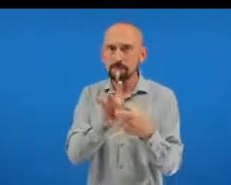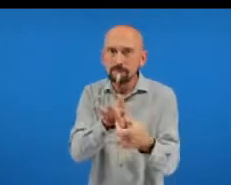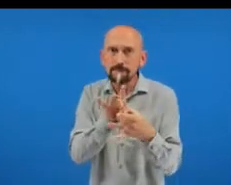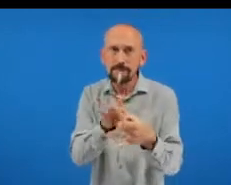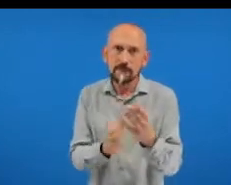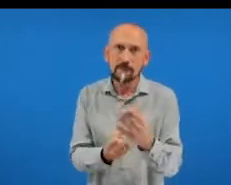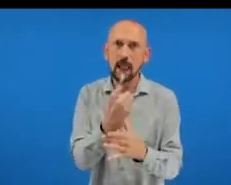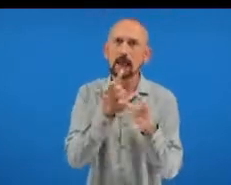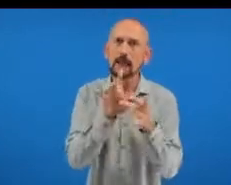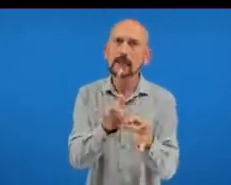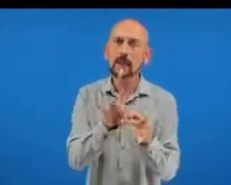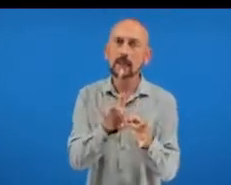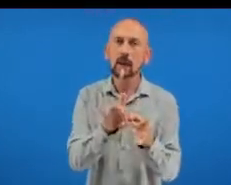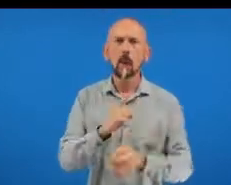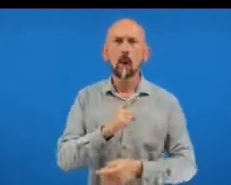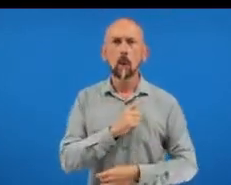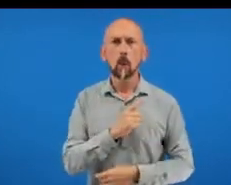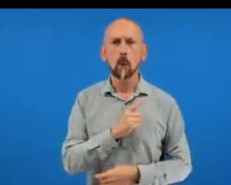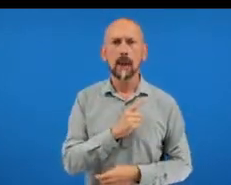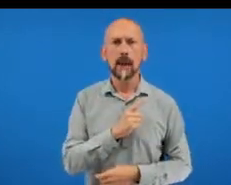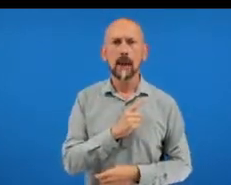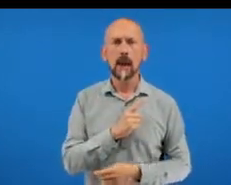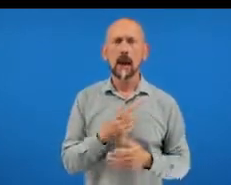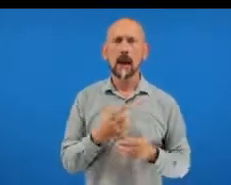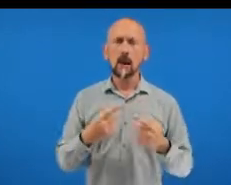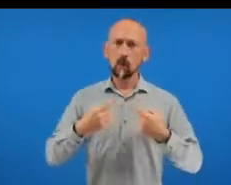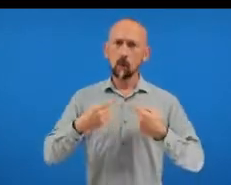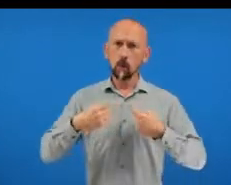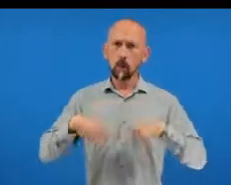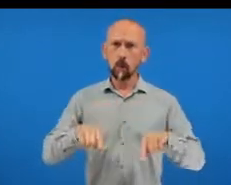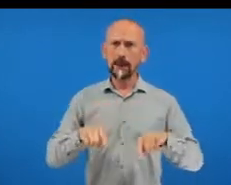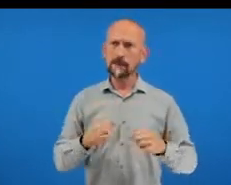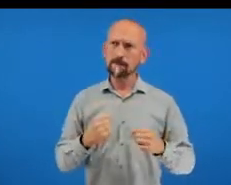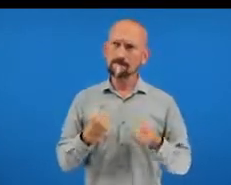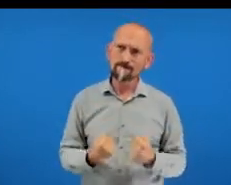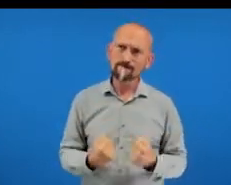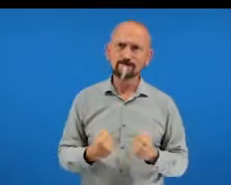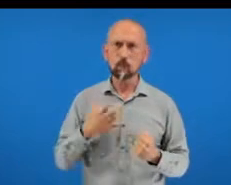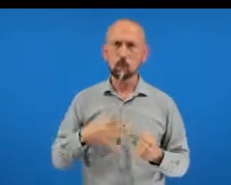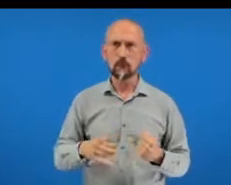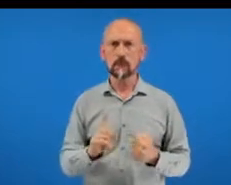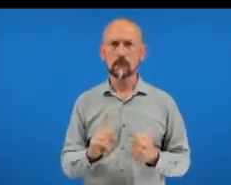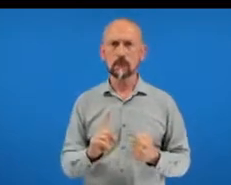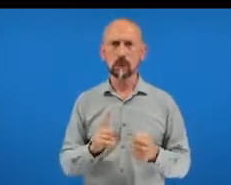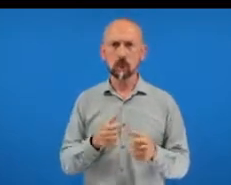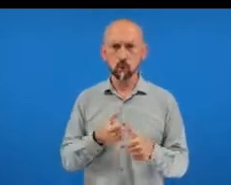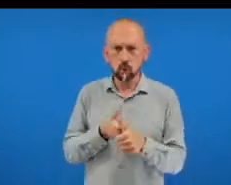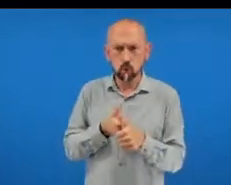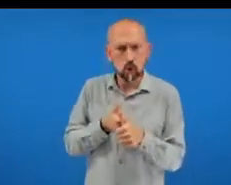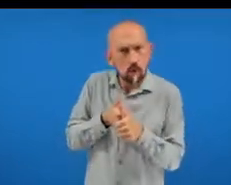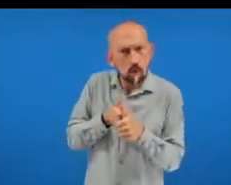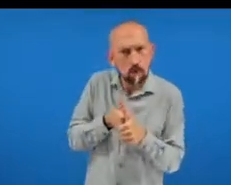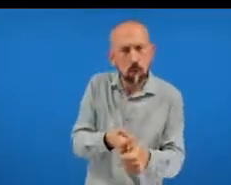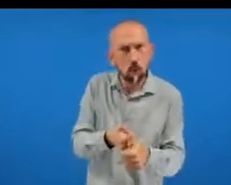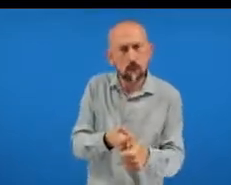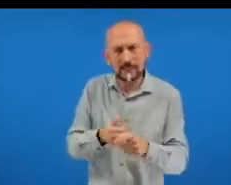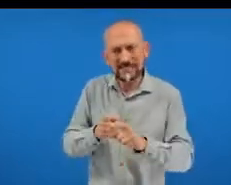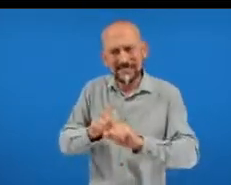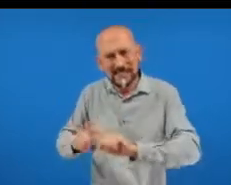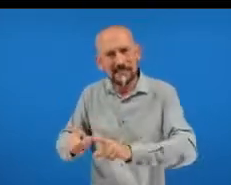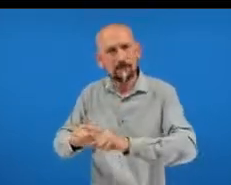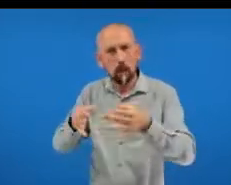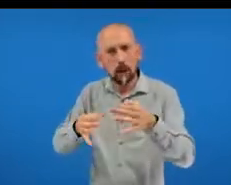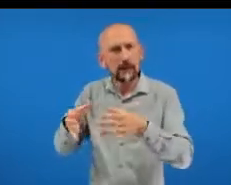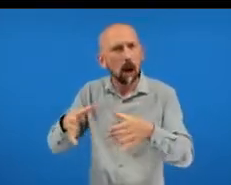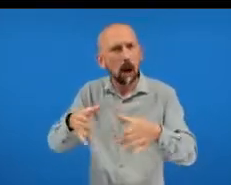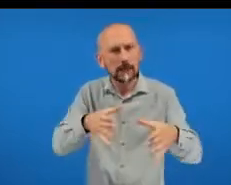we're at the forefront of what we want to do is to support cross-party working and to support